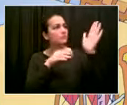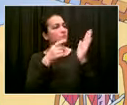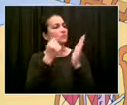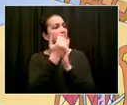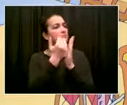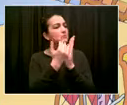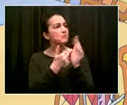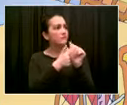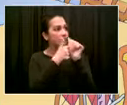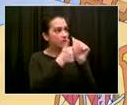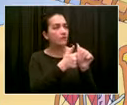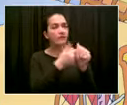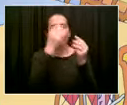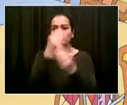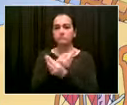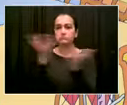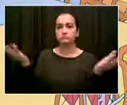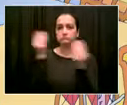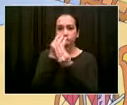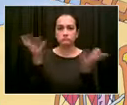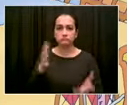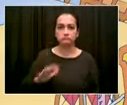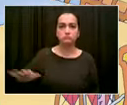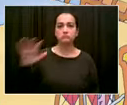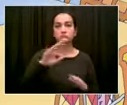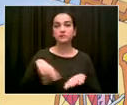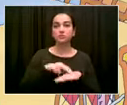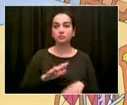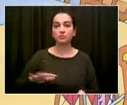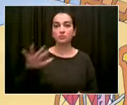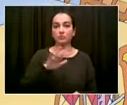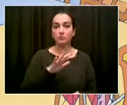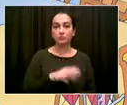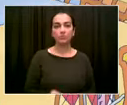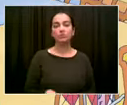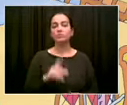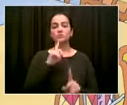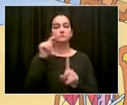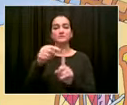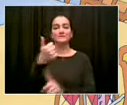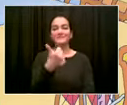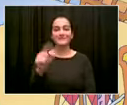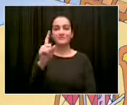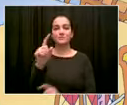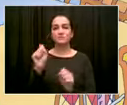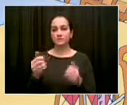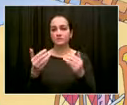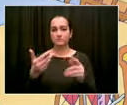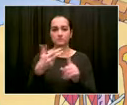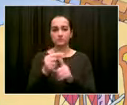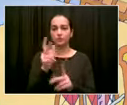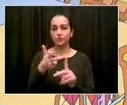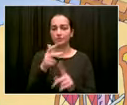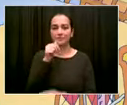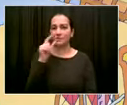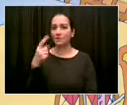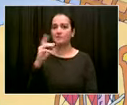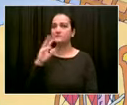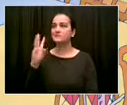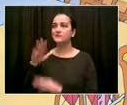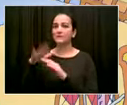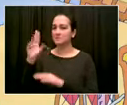We're in a high-need area. Everyone qualifies. Go get the booster. We have to make sure every provider understands that. That's our responsibility to make sure